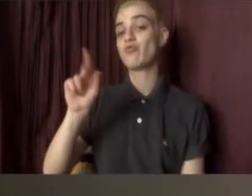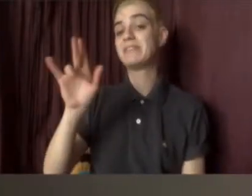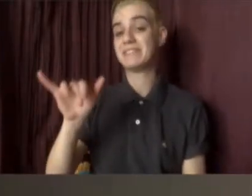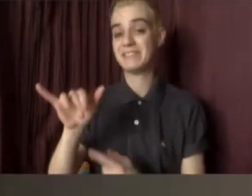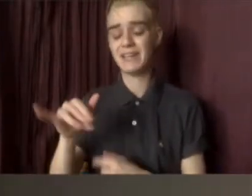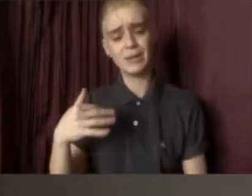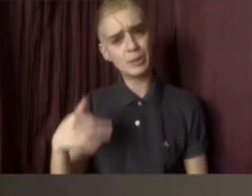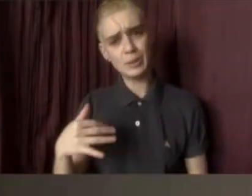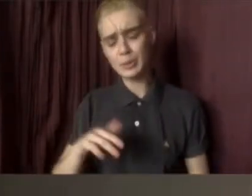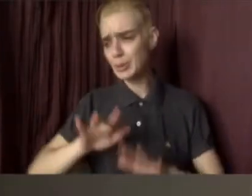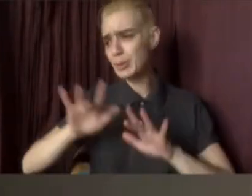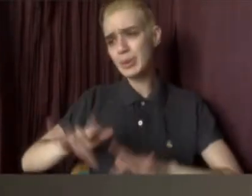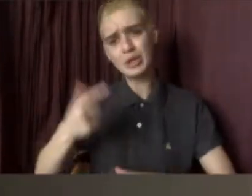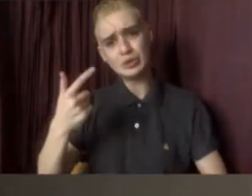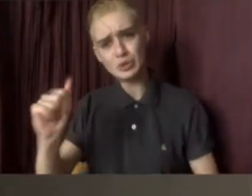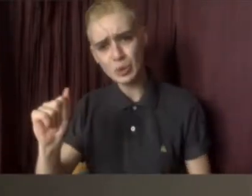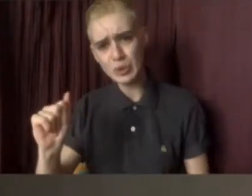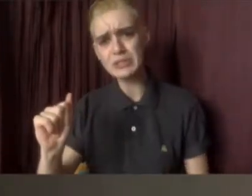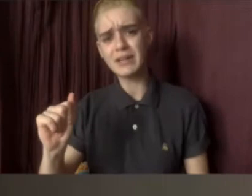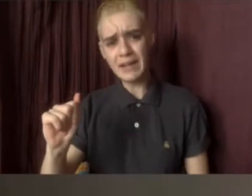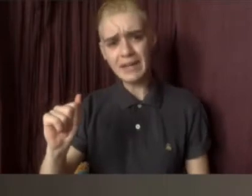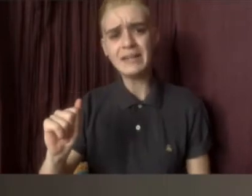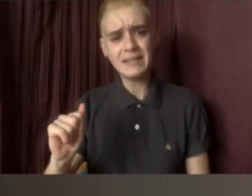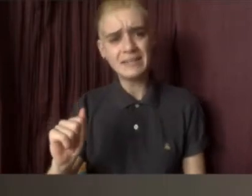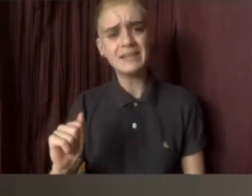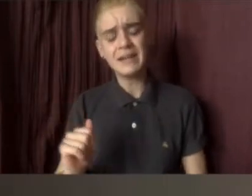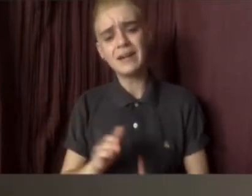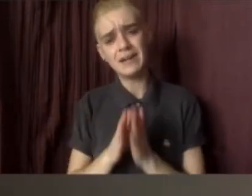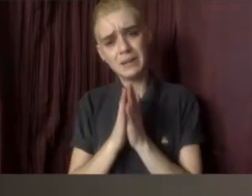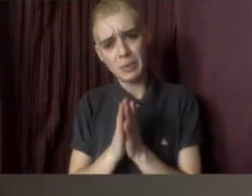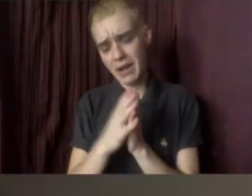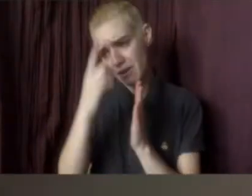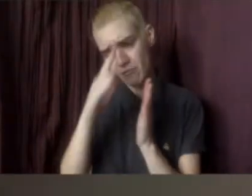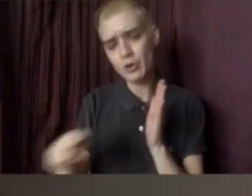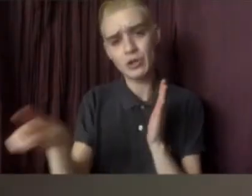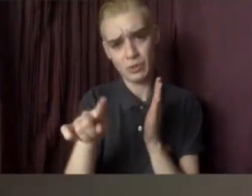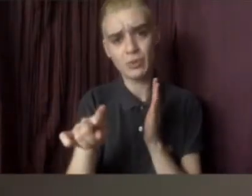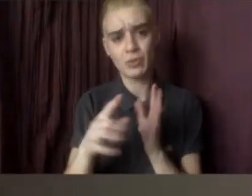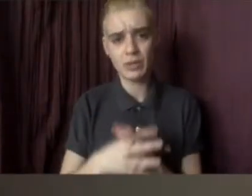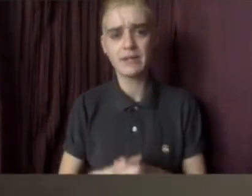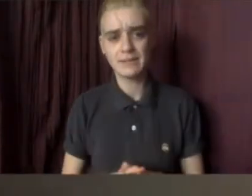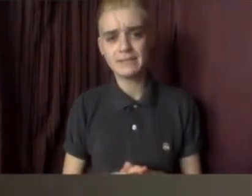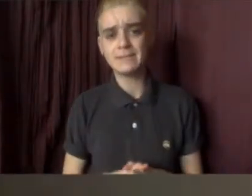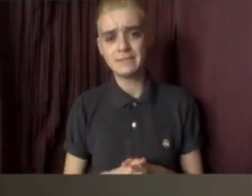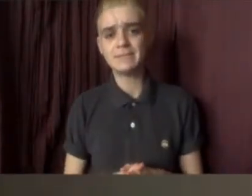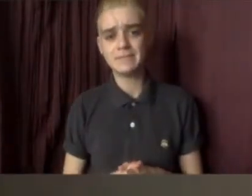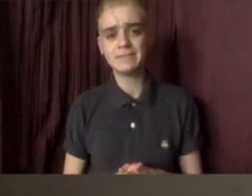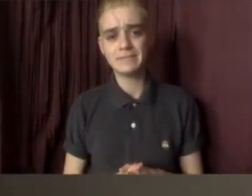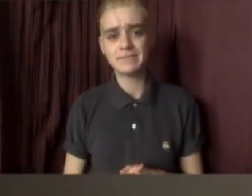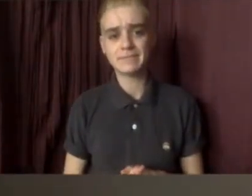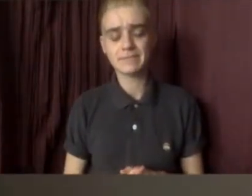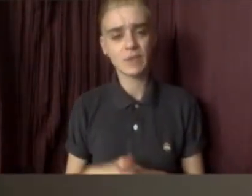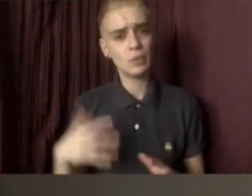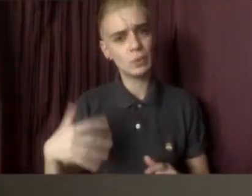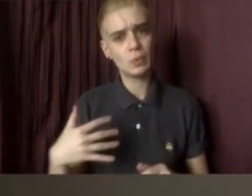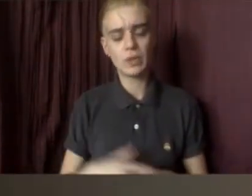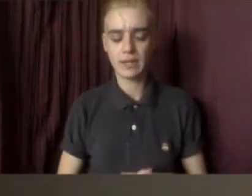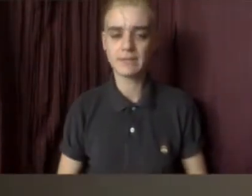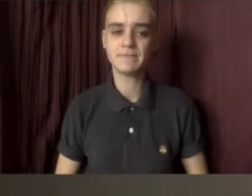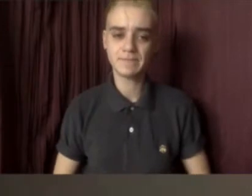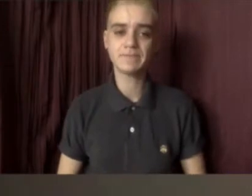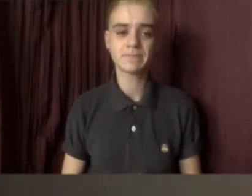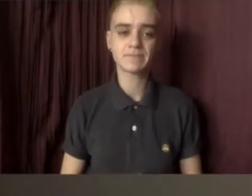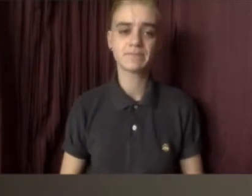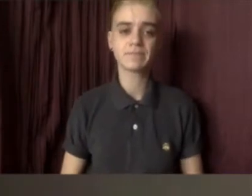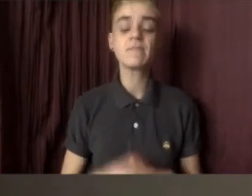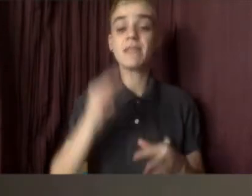of an organic coalition of faith-based organizations. It's multi-faith, and really we exist to enable